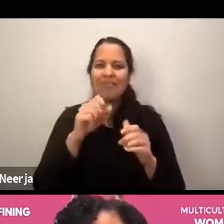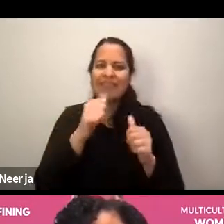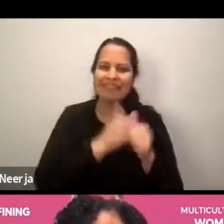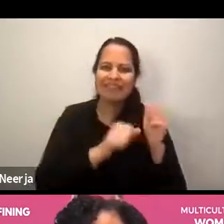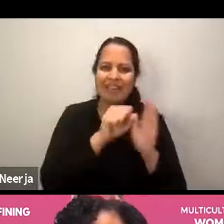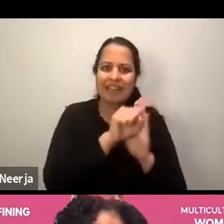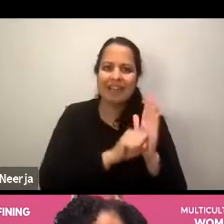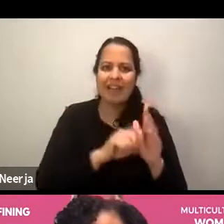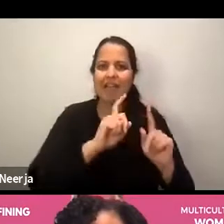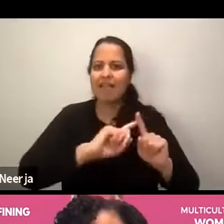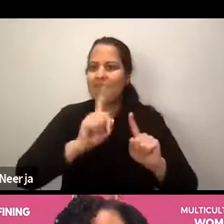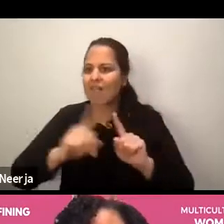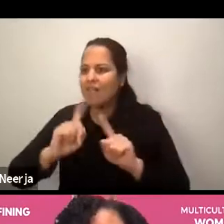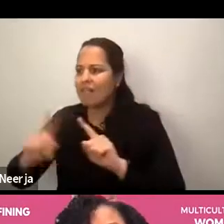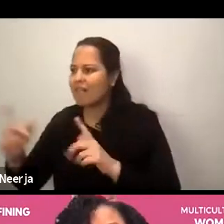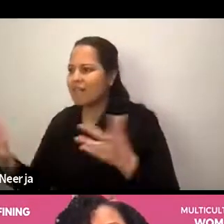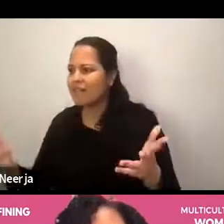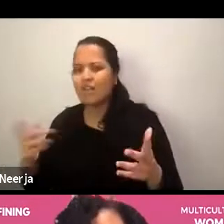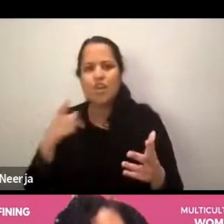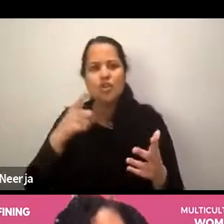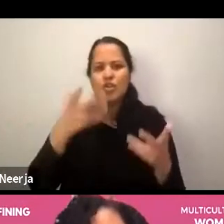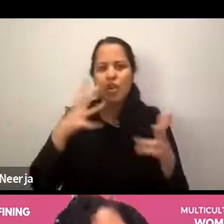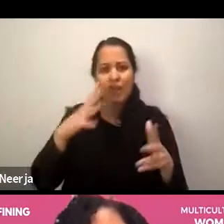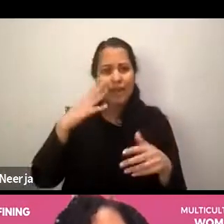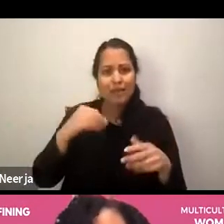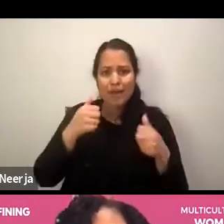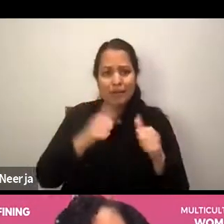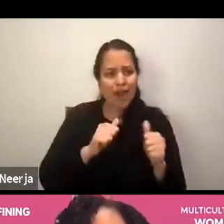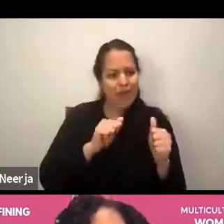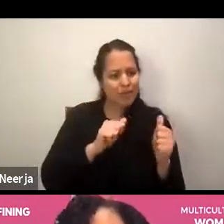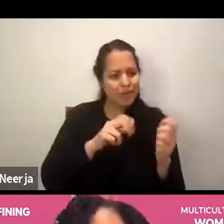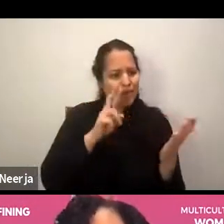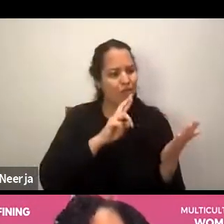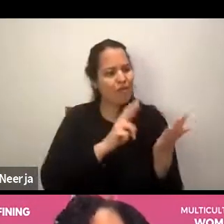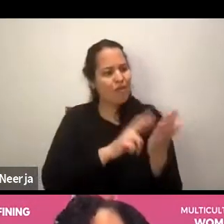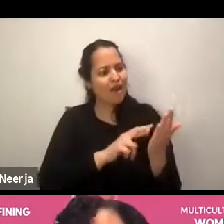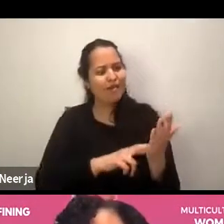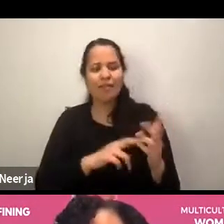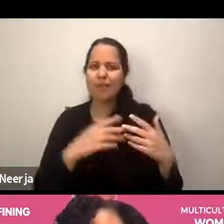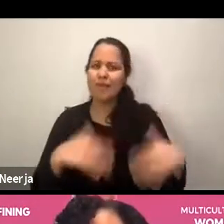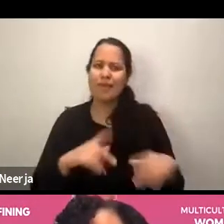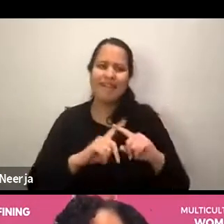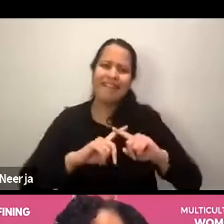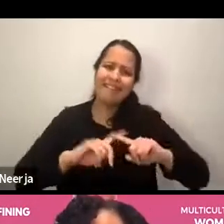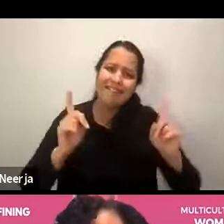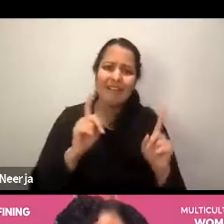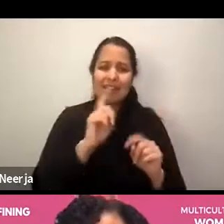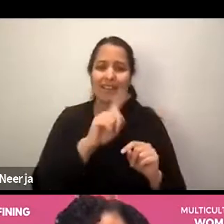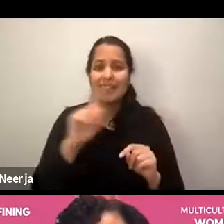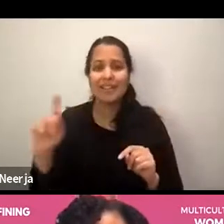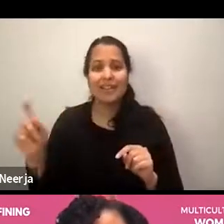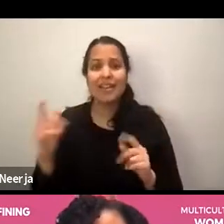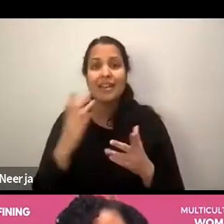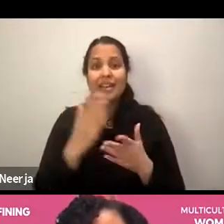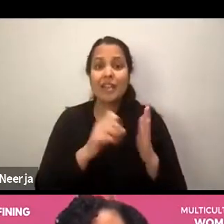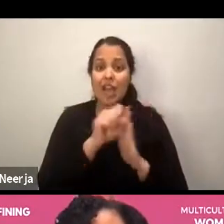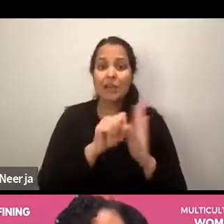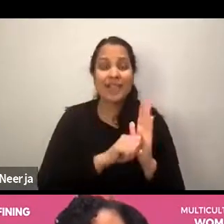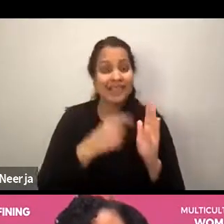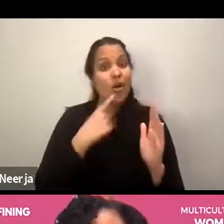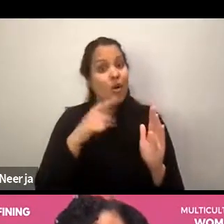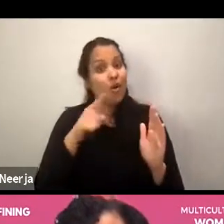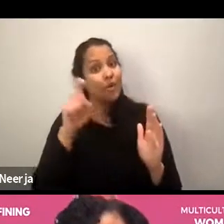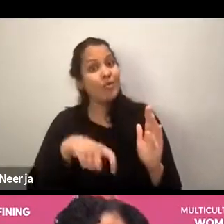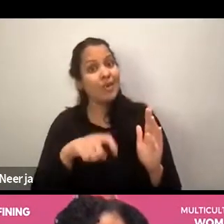tried to sign up, you know, it's different depending on what state you are. In some states, they actually require that you provide a government issue